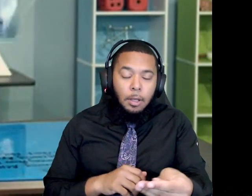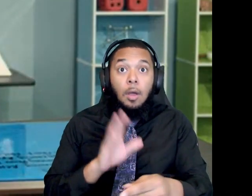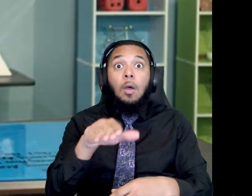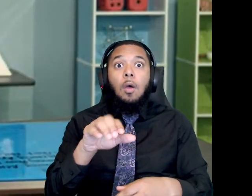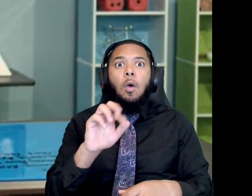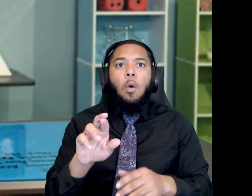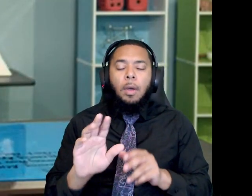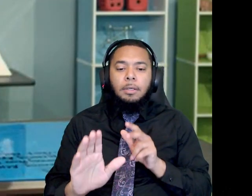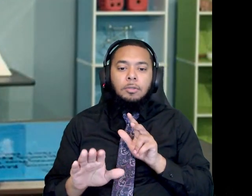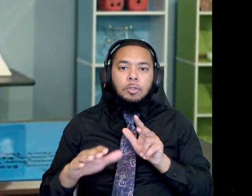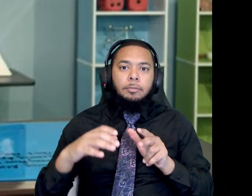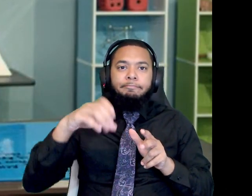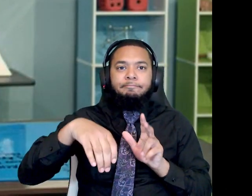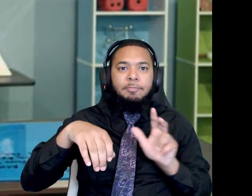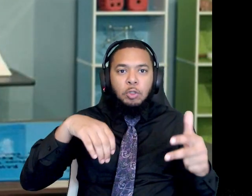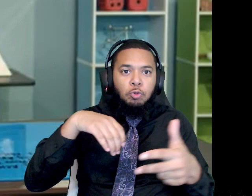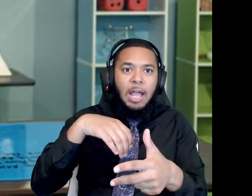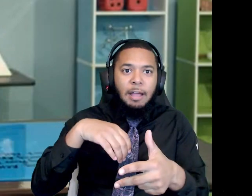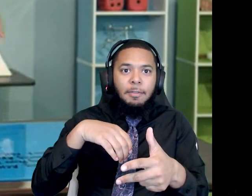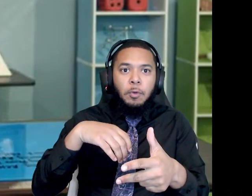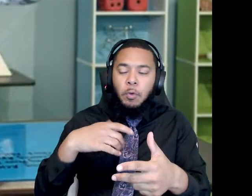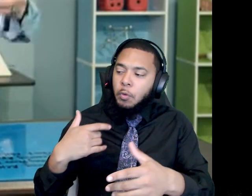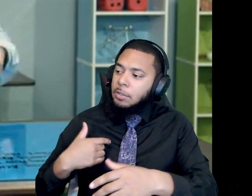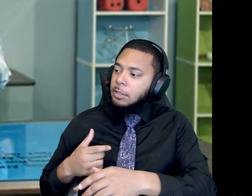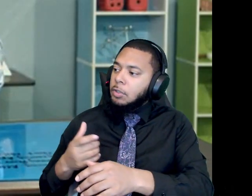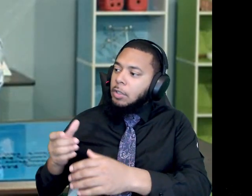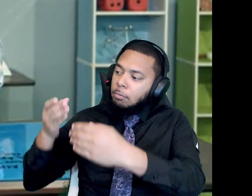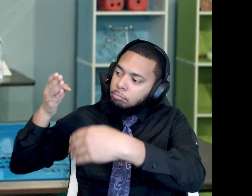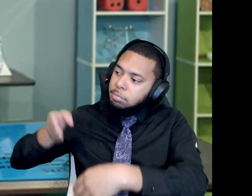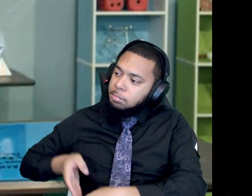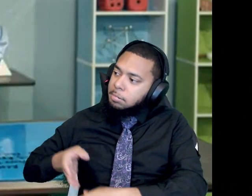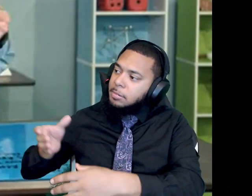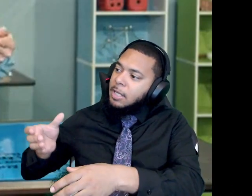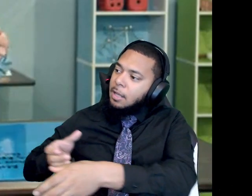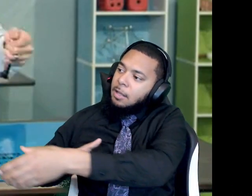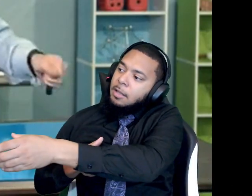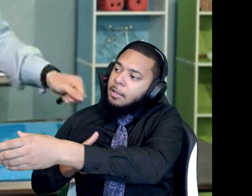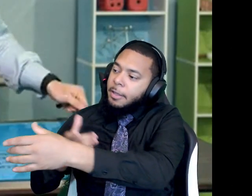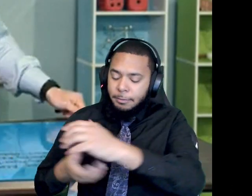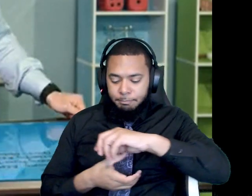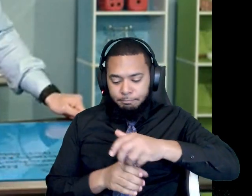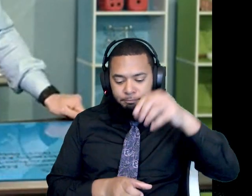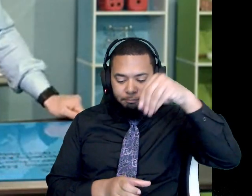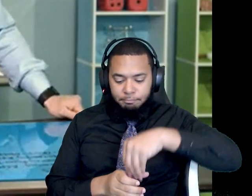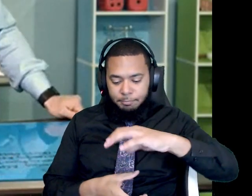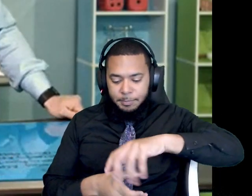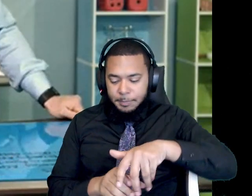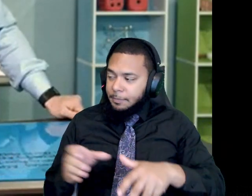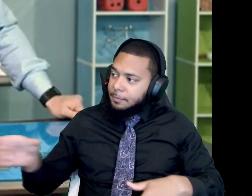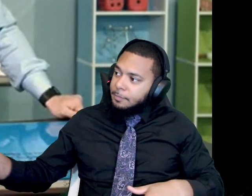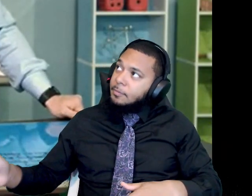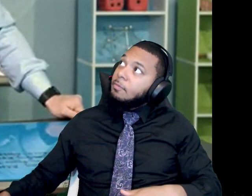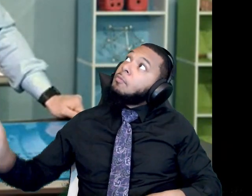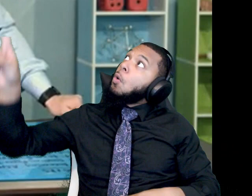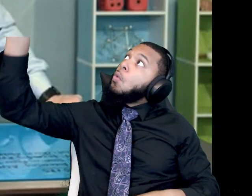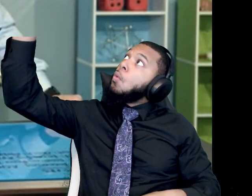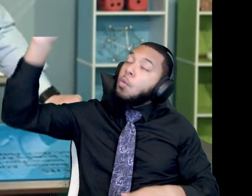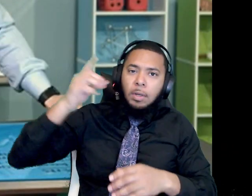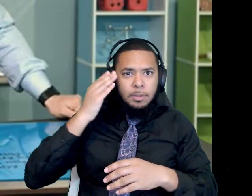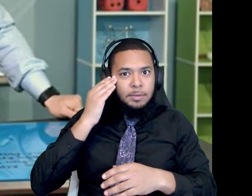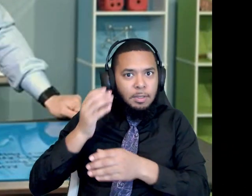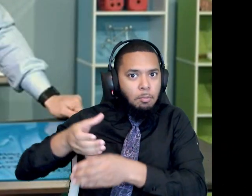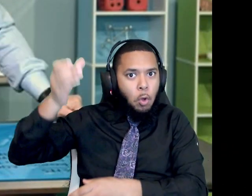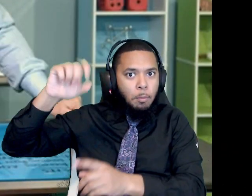go up into the ceiling and then come back down so that they can see that the check is real, you can actually